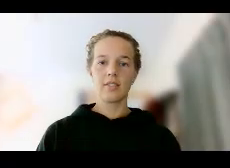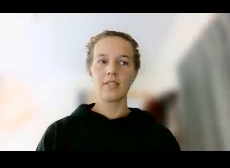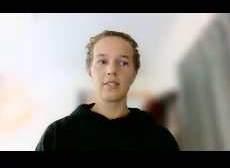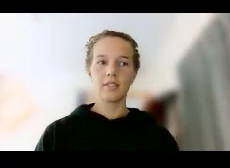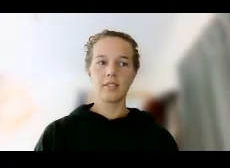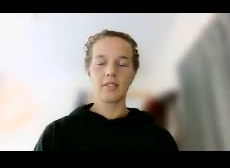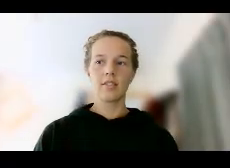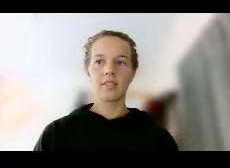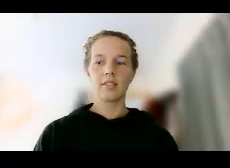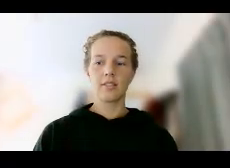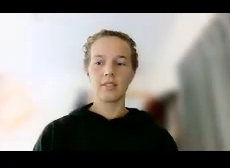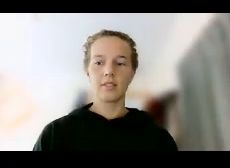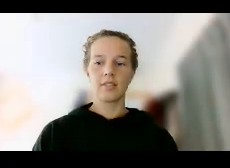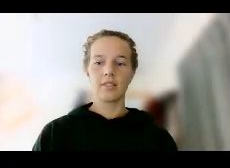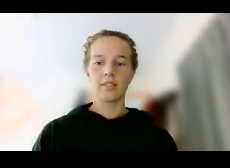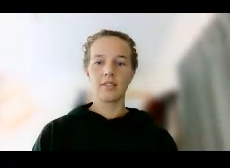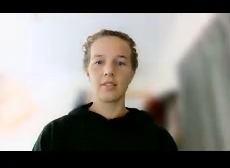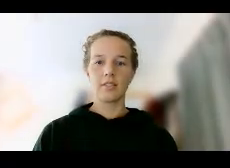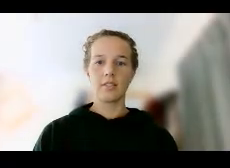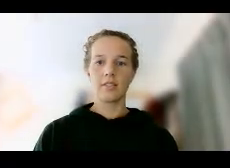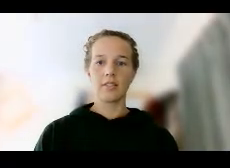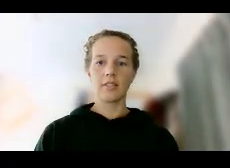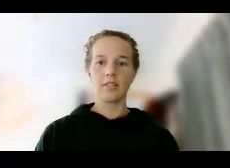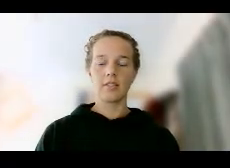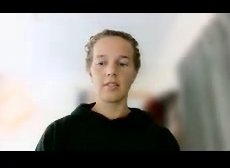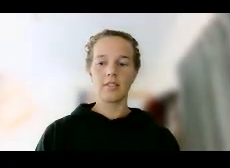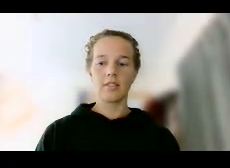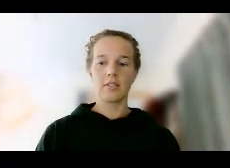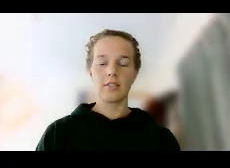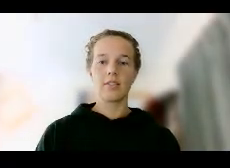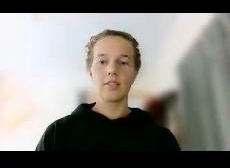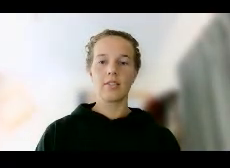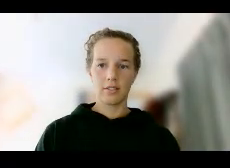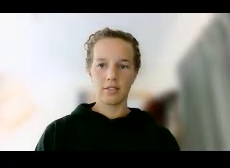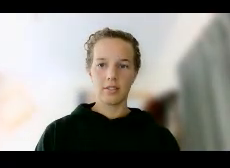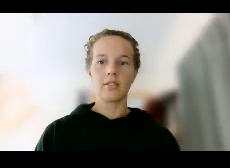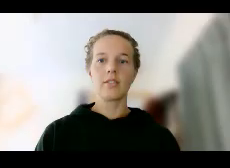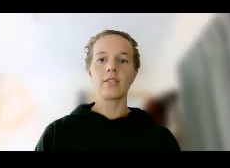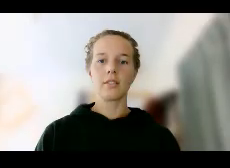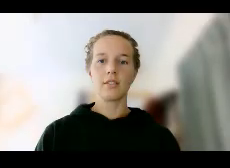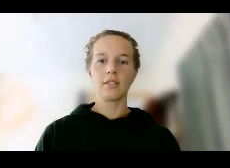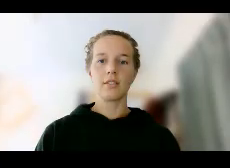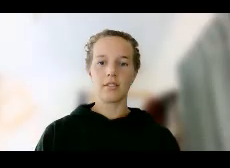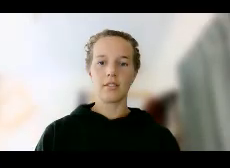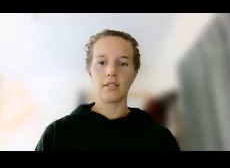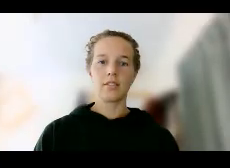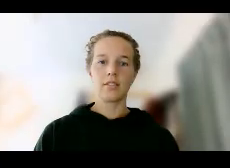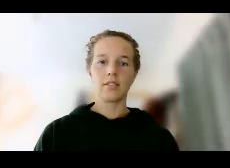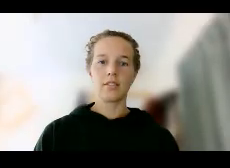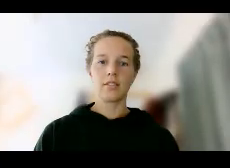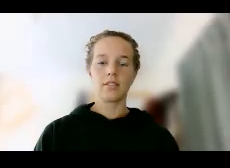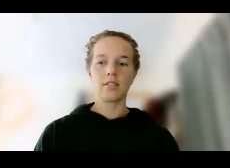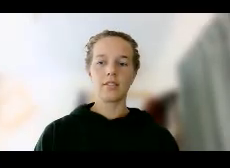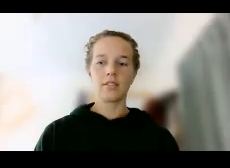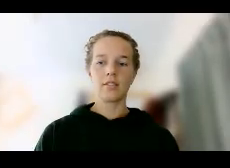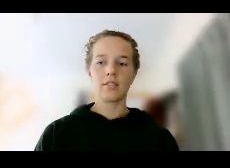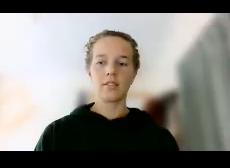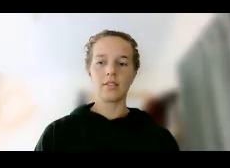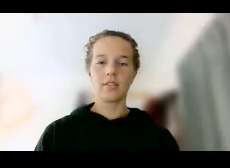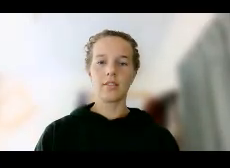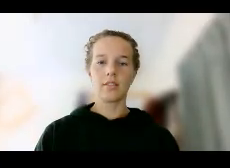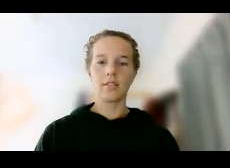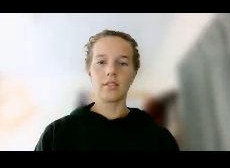across a wide area. So we did the entire Salish Sea. And this allows managers to